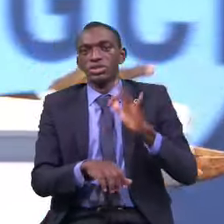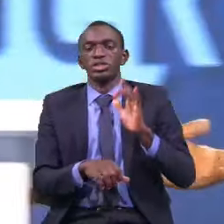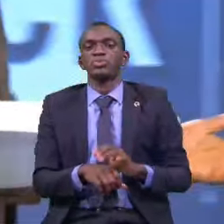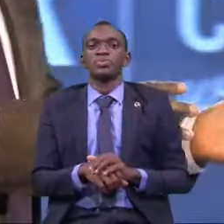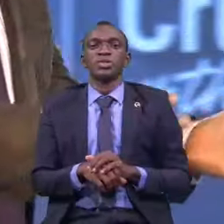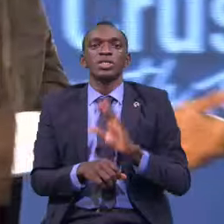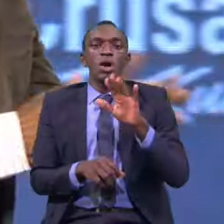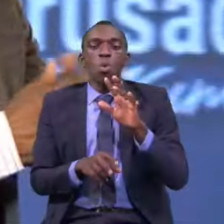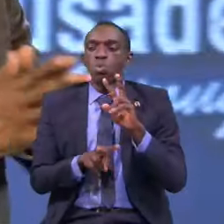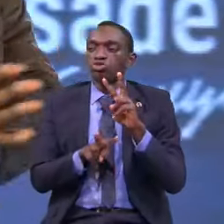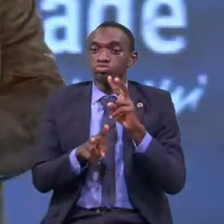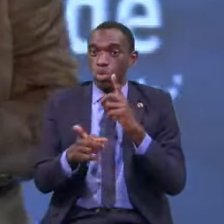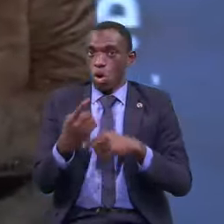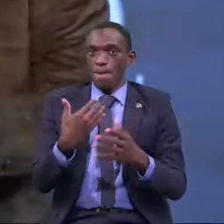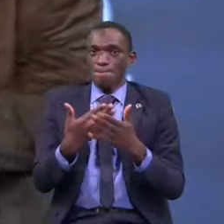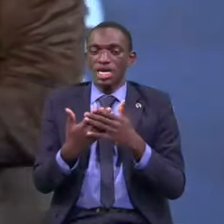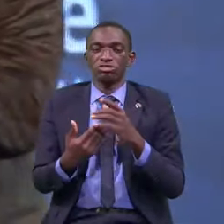We're coming back to Mark chapter